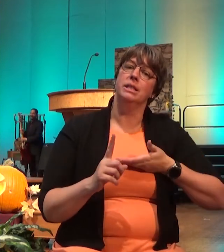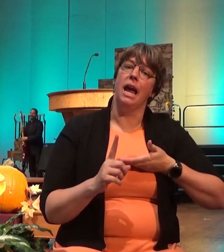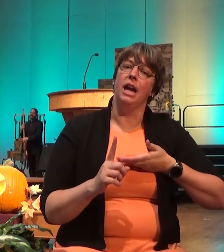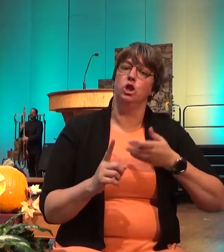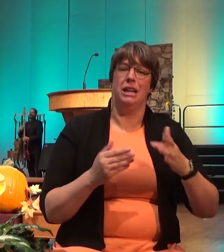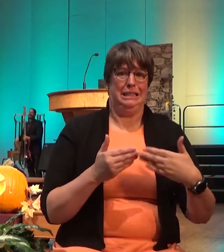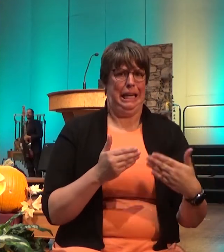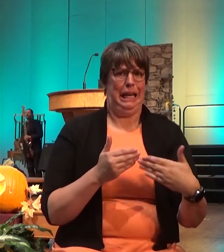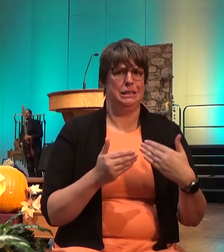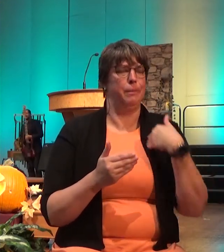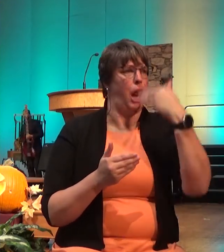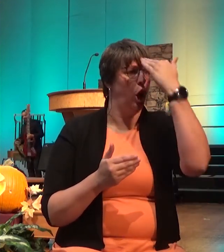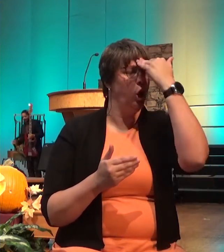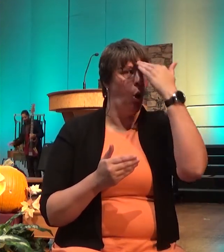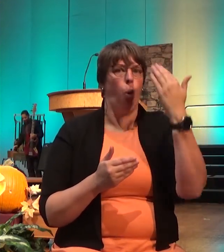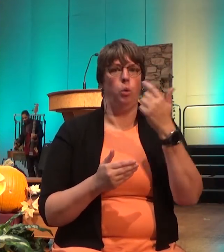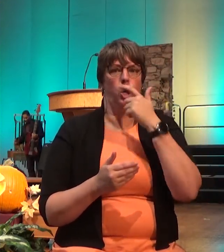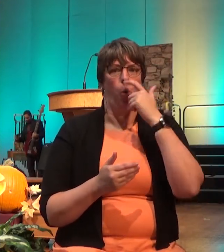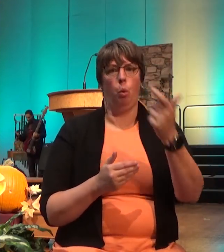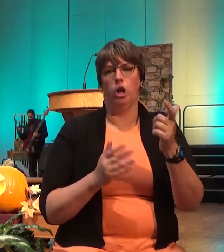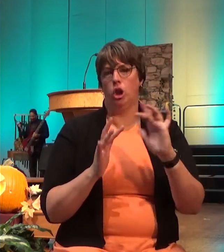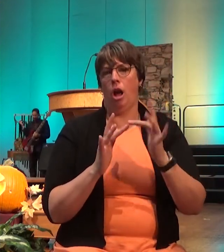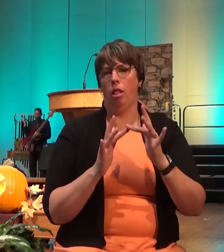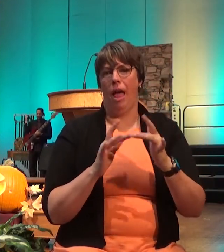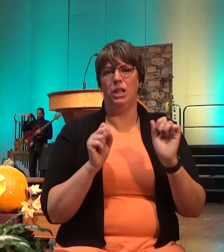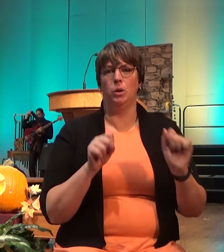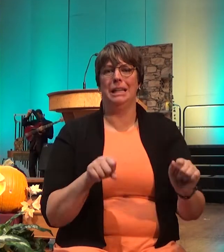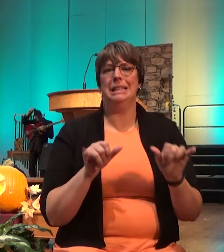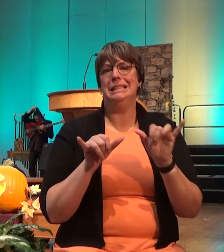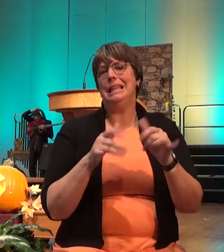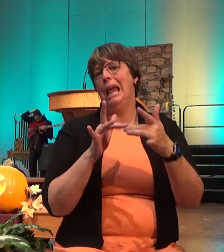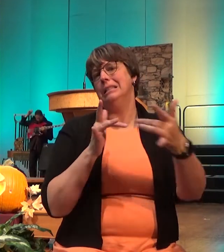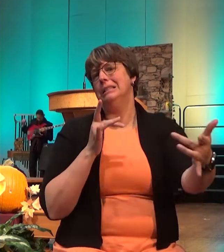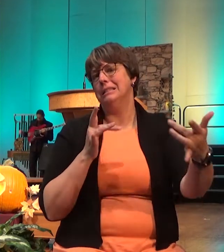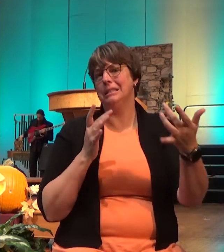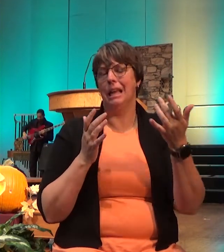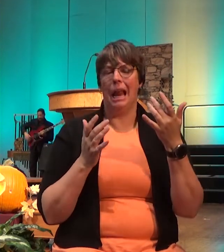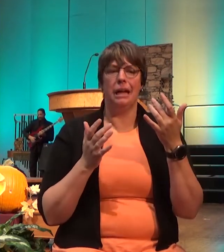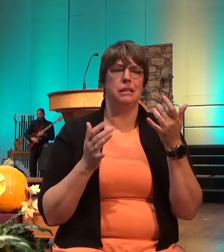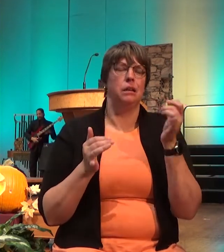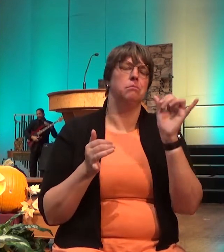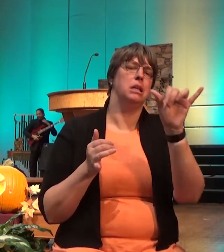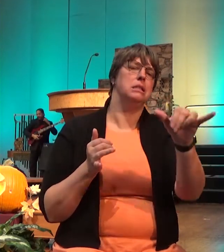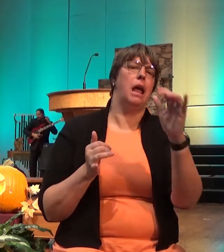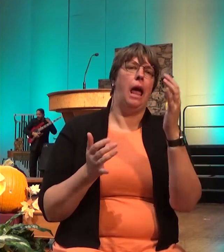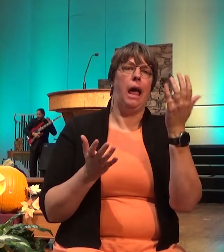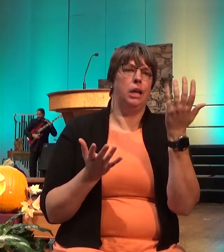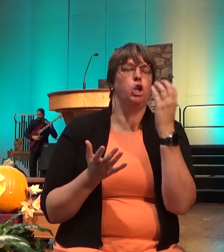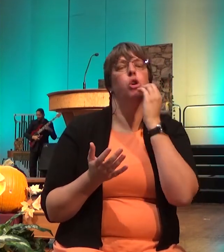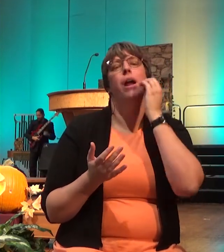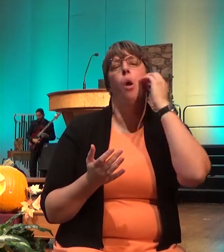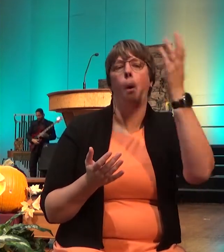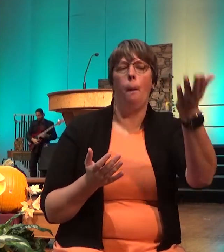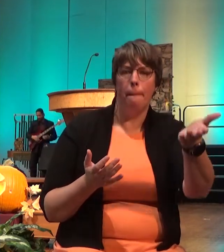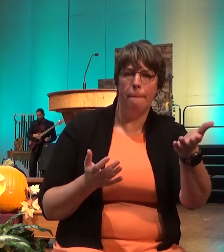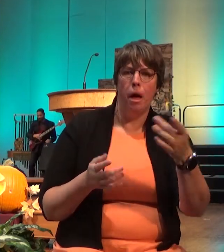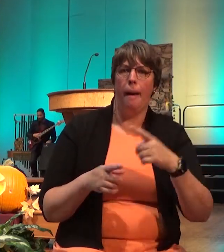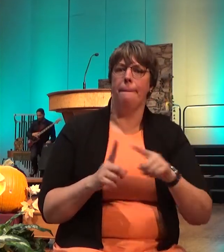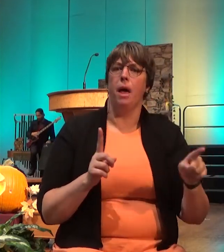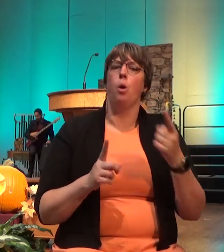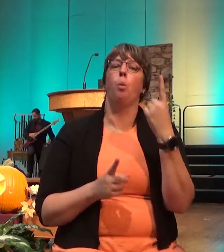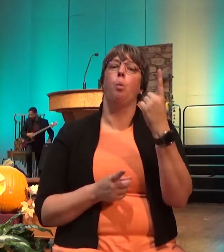when we're watching online to stay disconnected and stay over there in your little safe haven. And this one way today that you